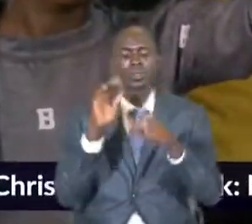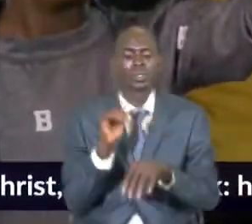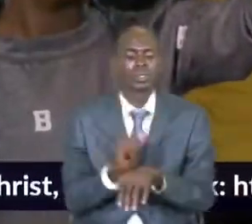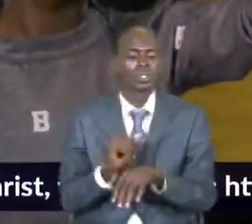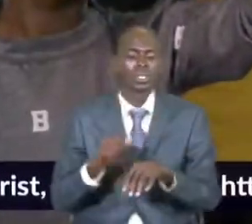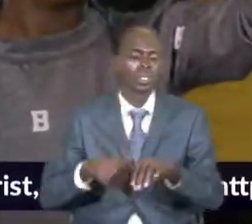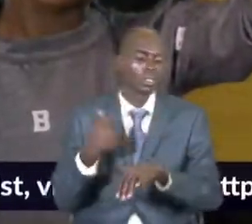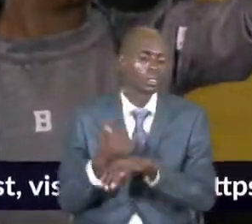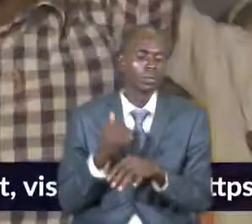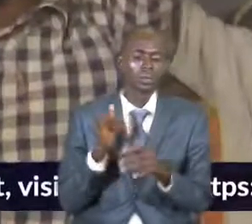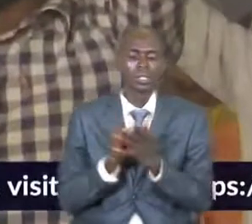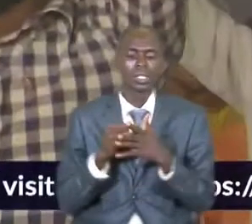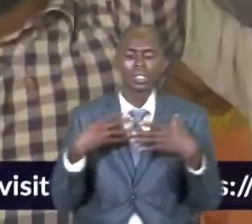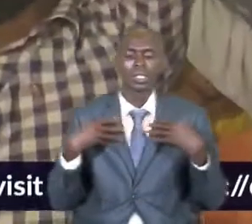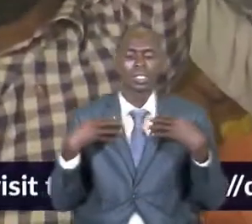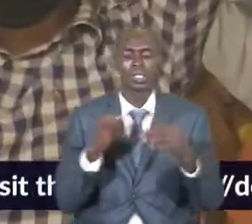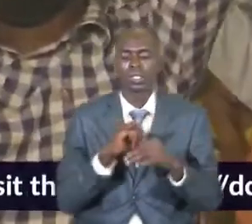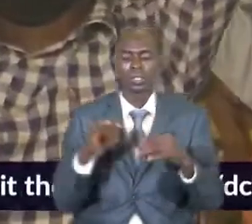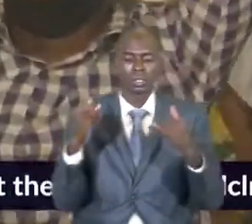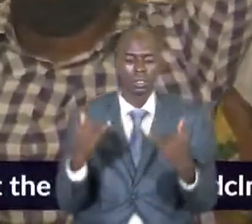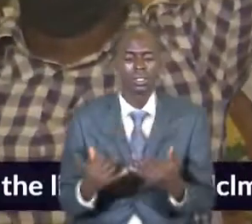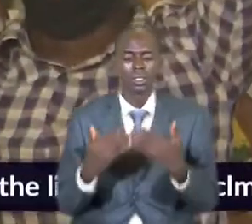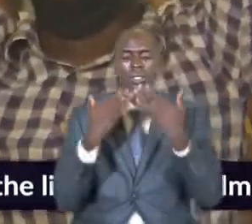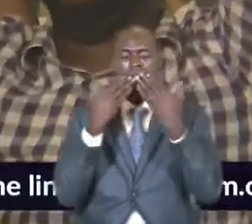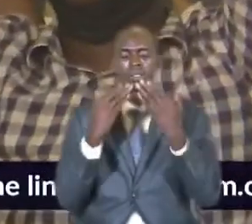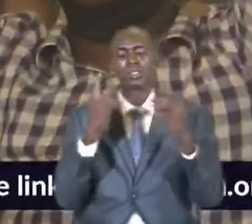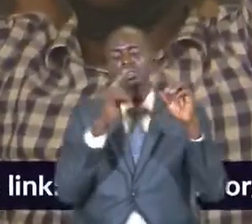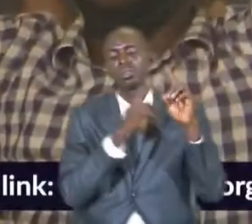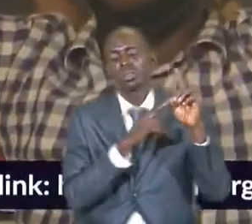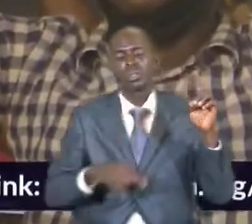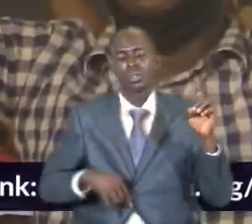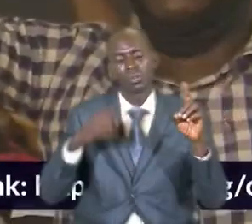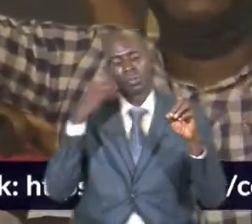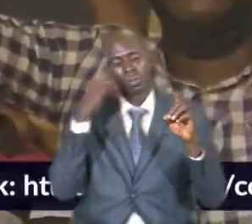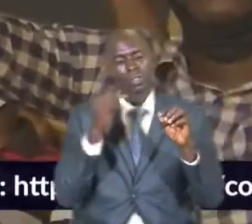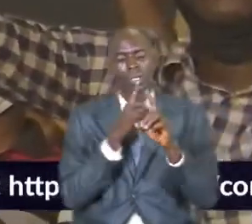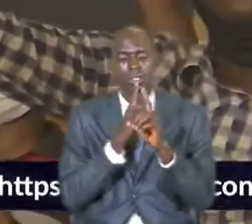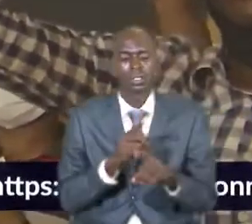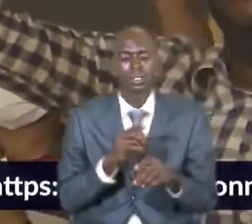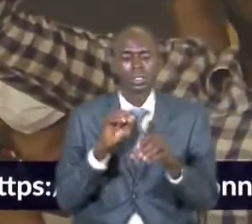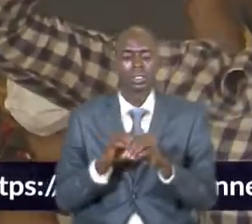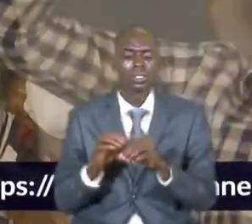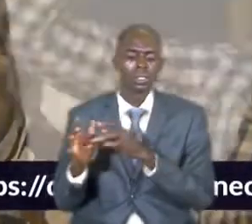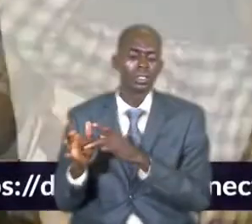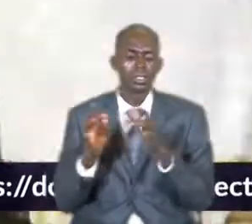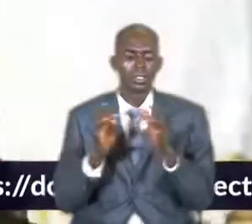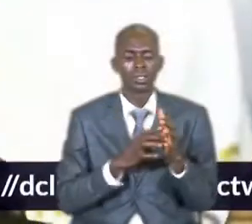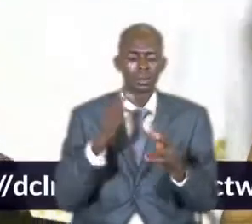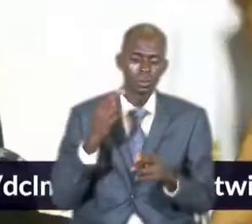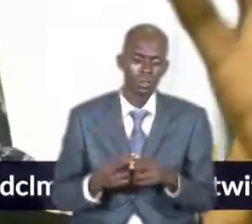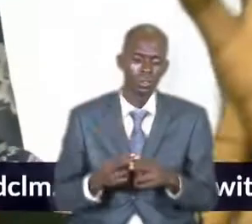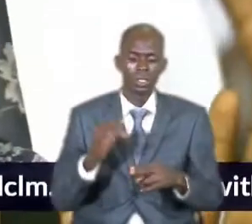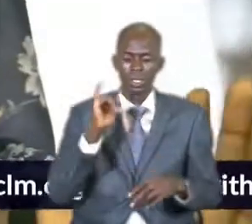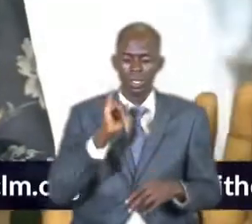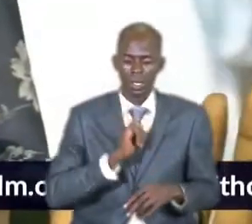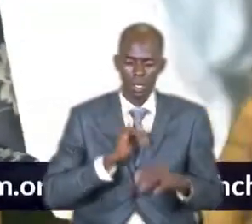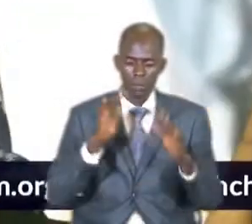healing now. Amen. Thank you, Lord, for the answer. In Jesus' name I